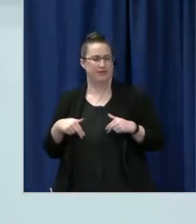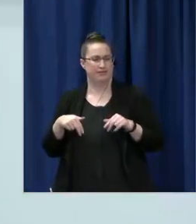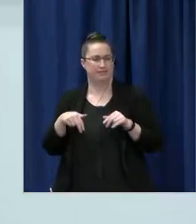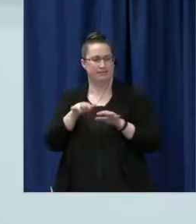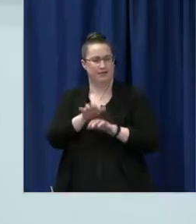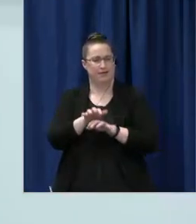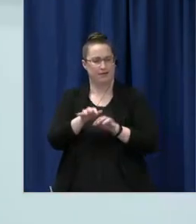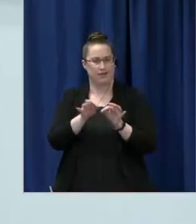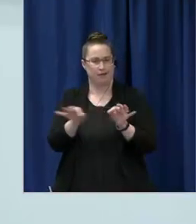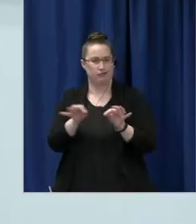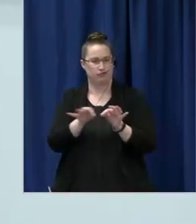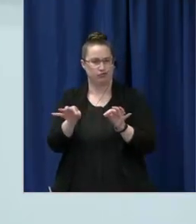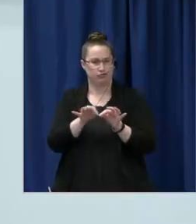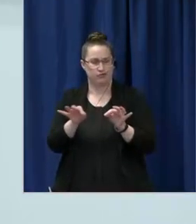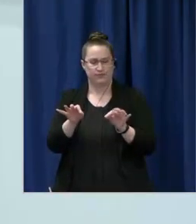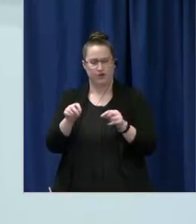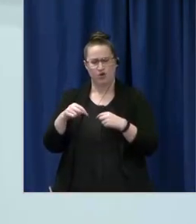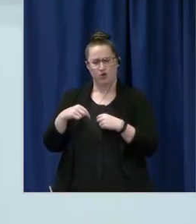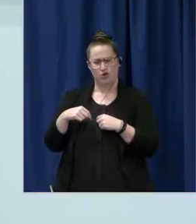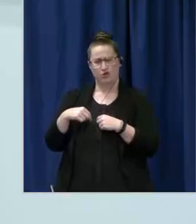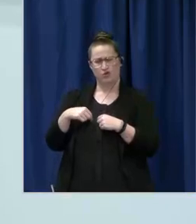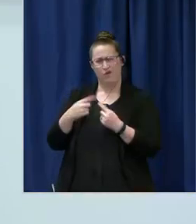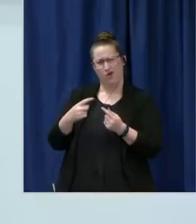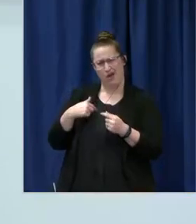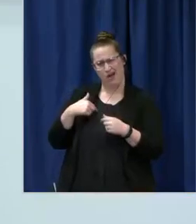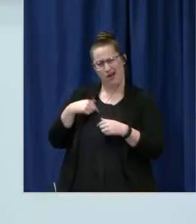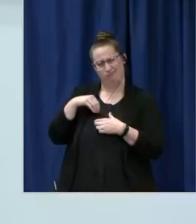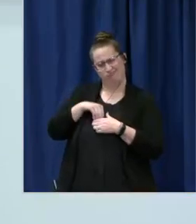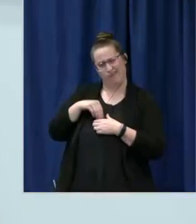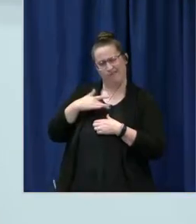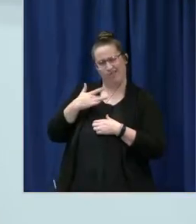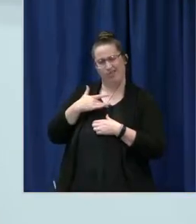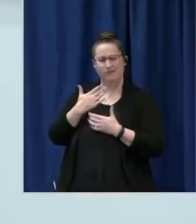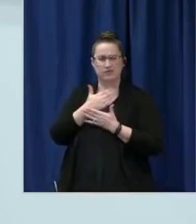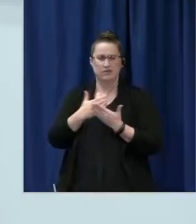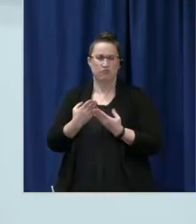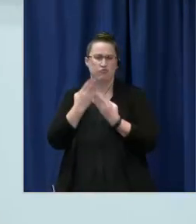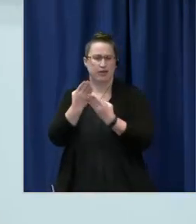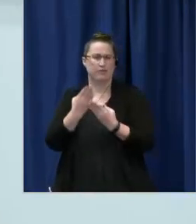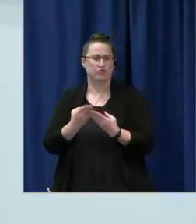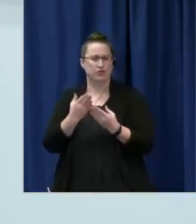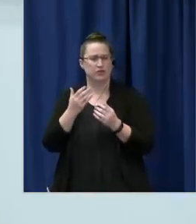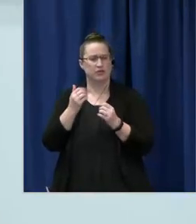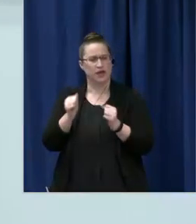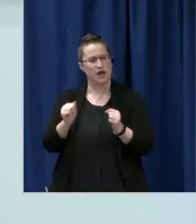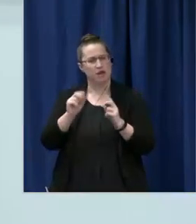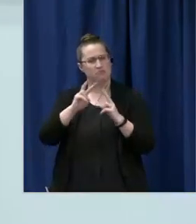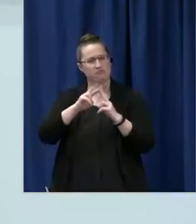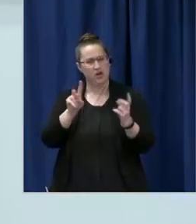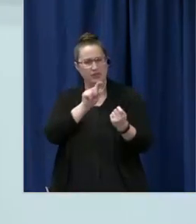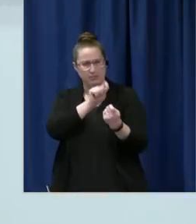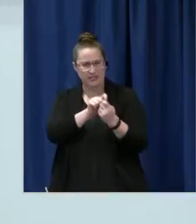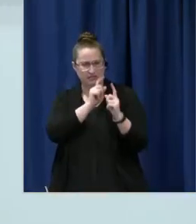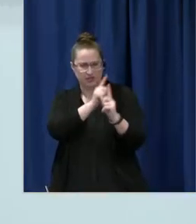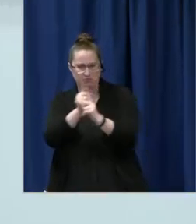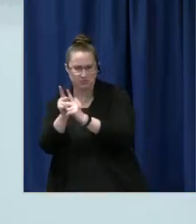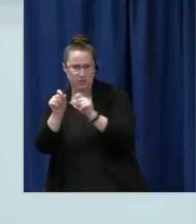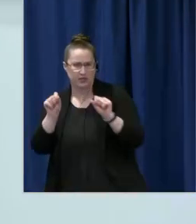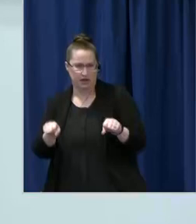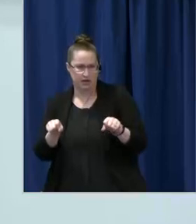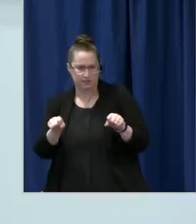So far, I have the feeling that there will be some recommendations that can be very specific that we can make,